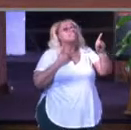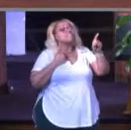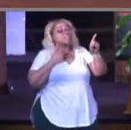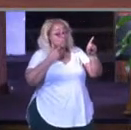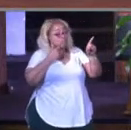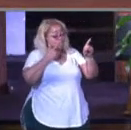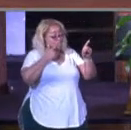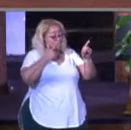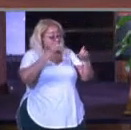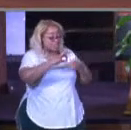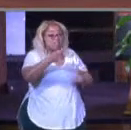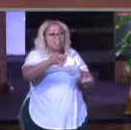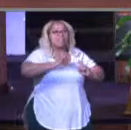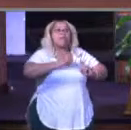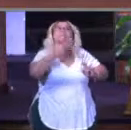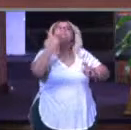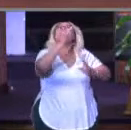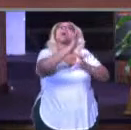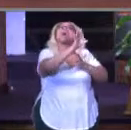gives us a better option.